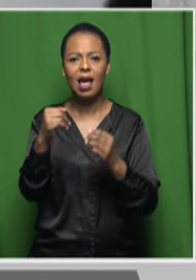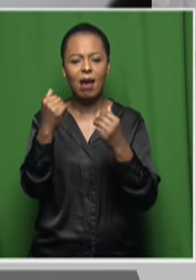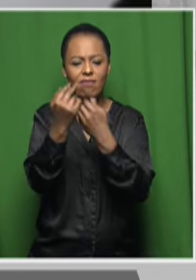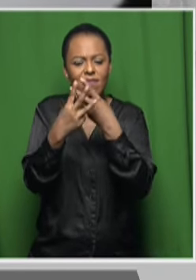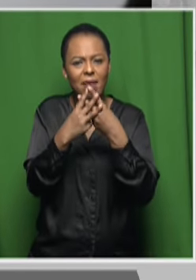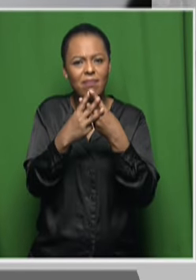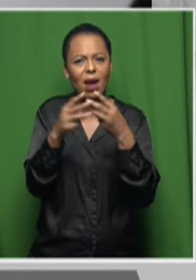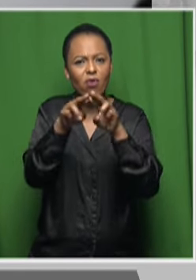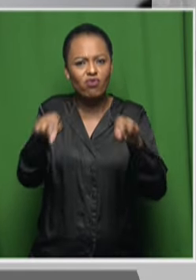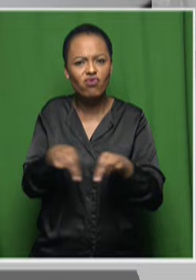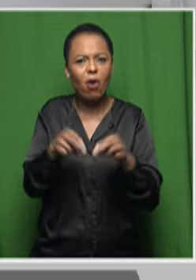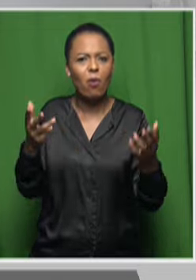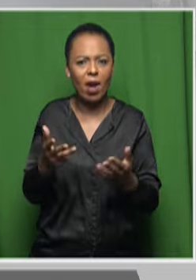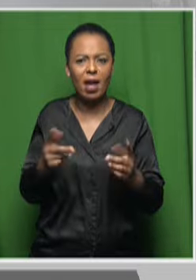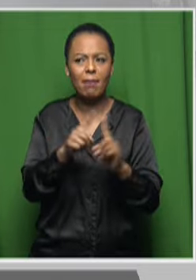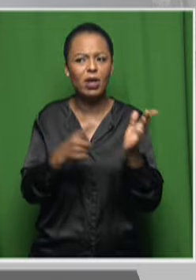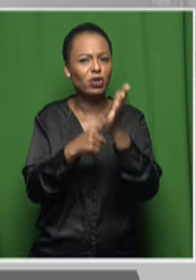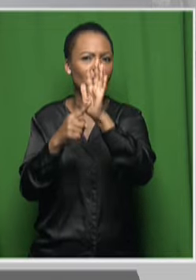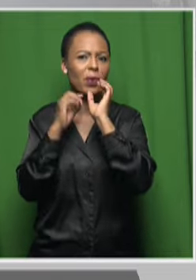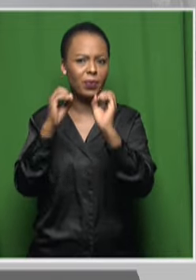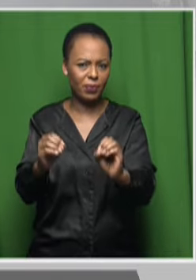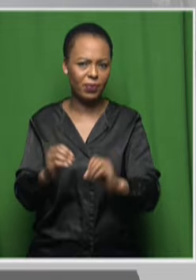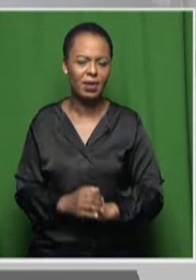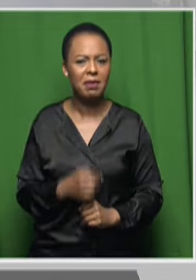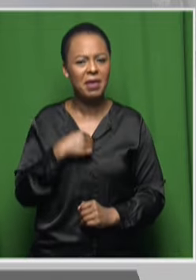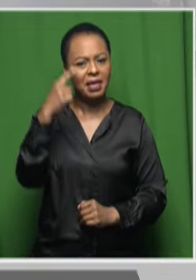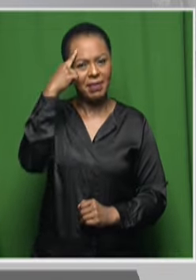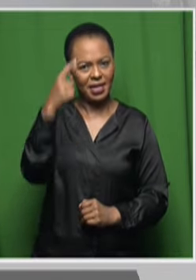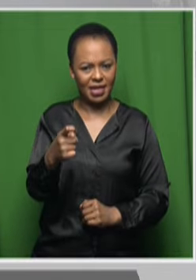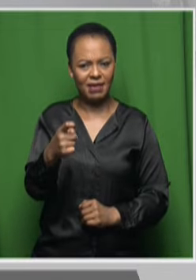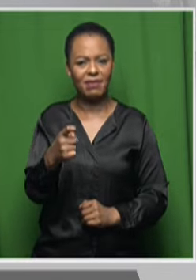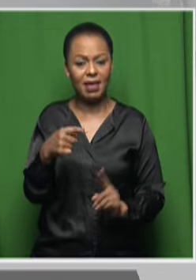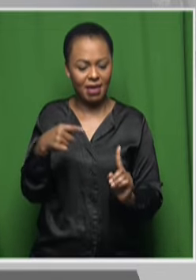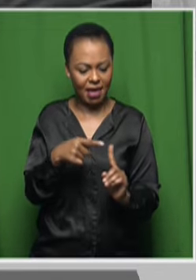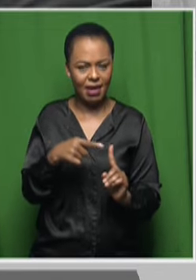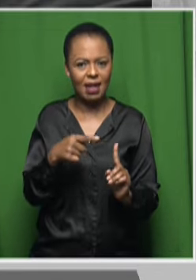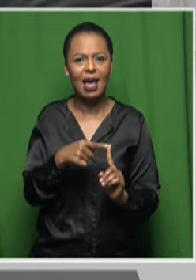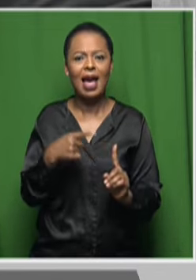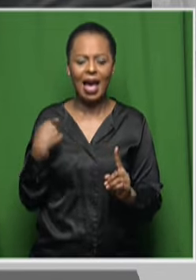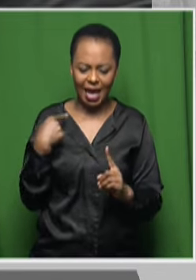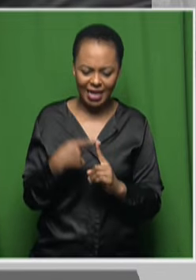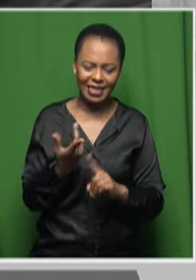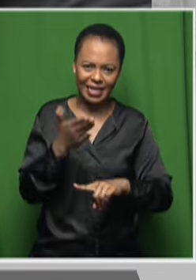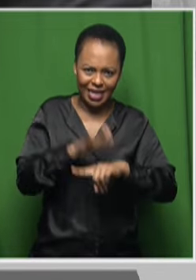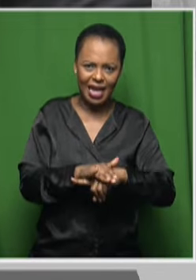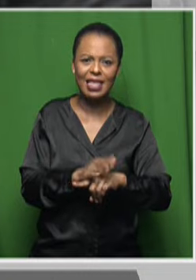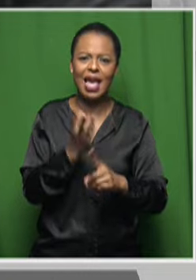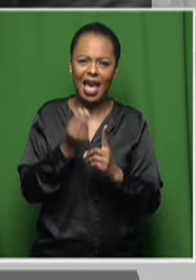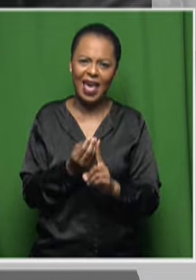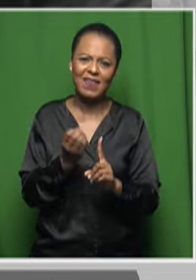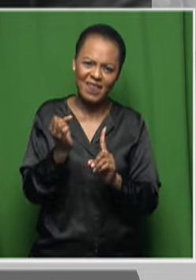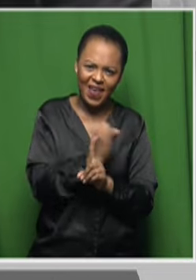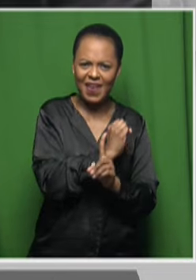is still persecuted, even in death. So there is a compelling case for the